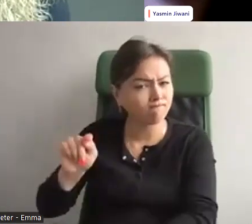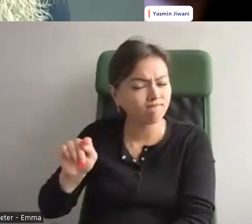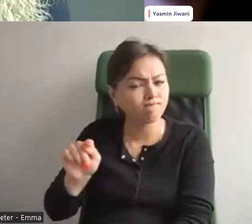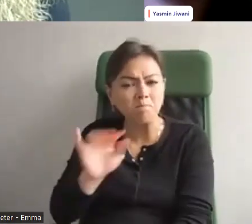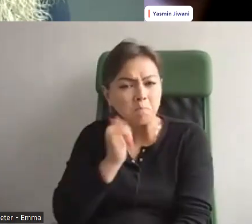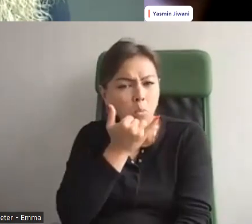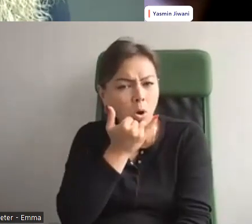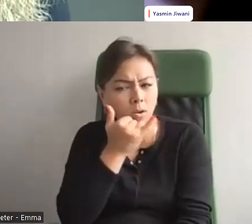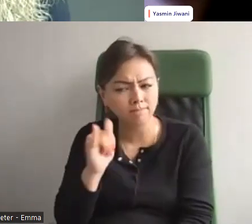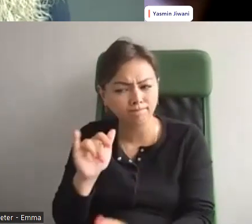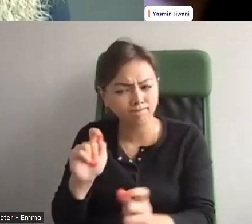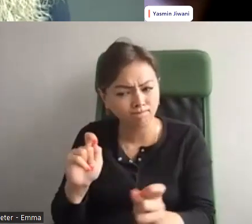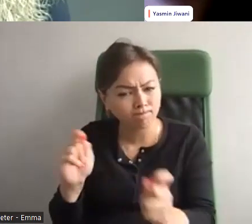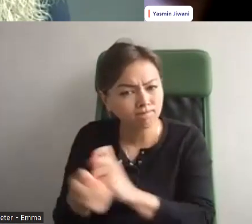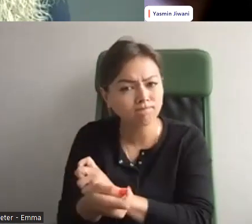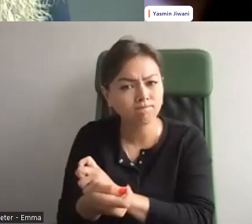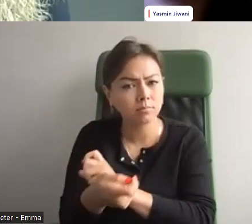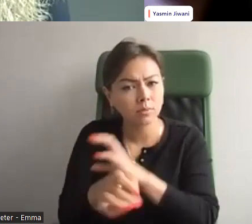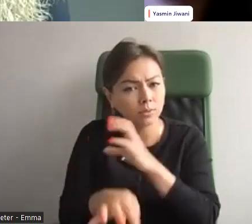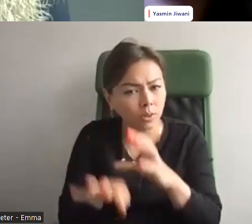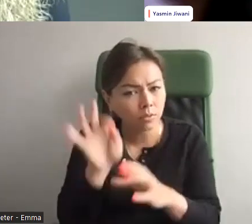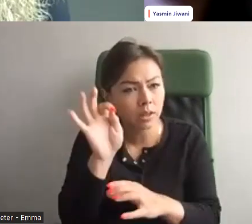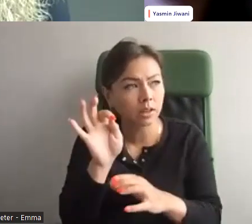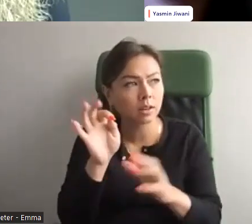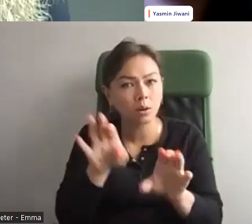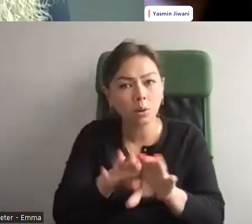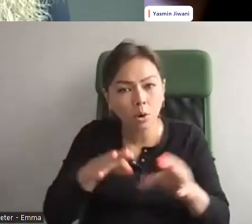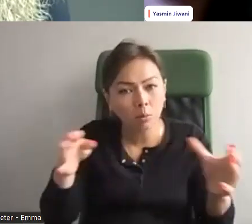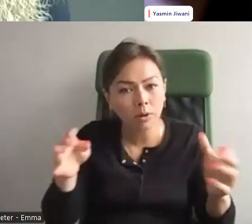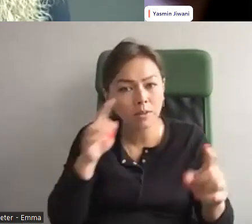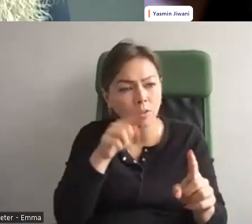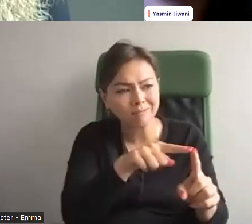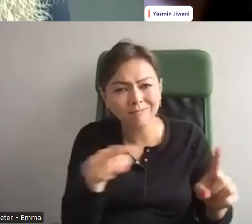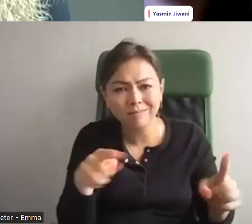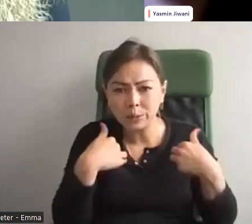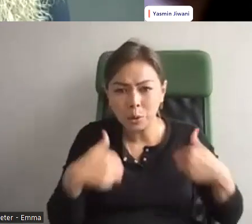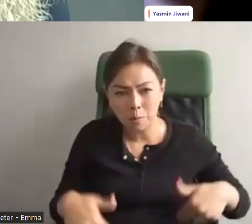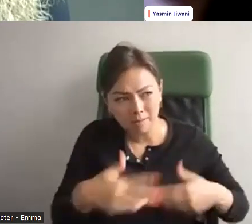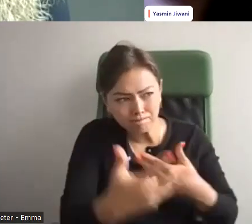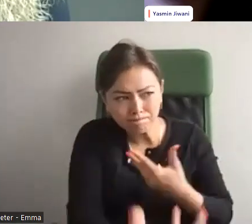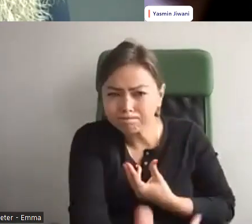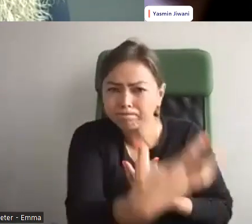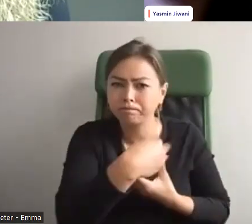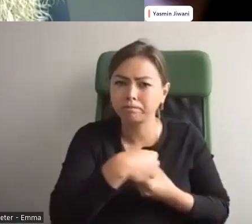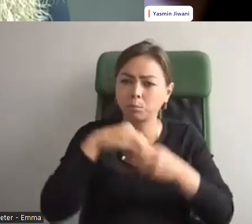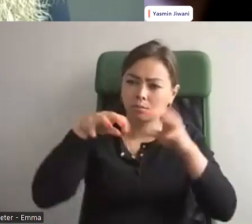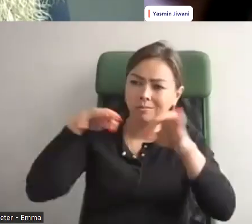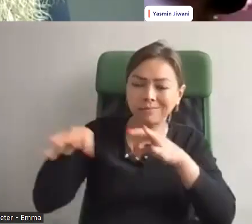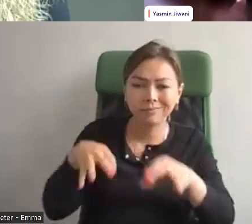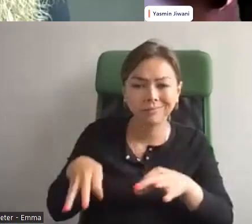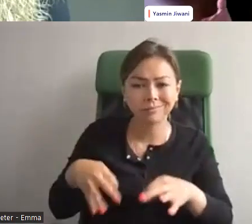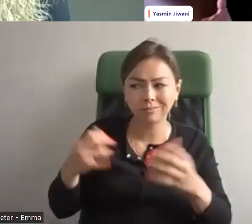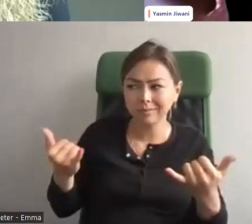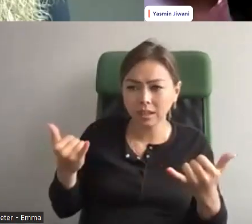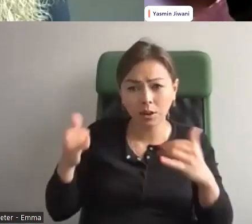told so that we can actually find points of opening and bring it in, that in fact, what was happening to Indigenous women